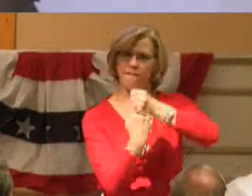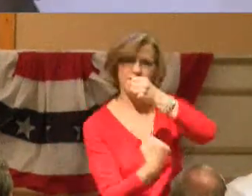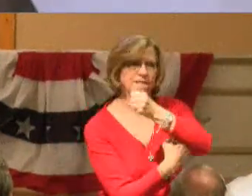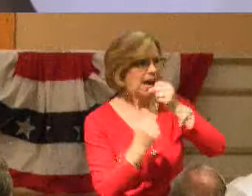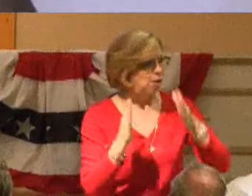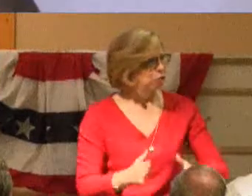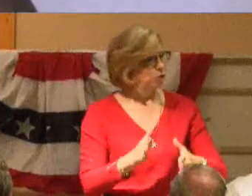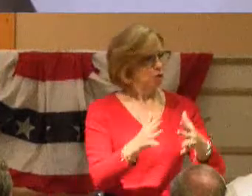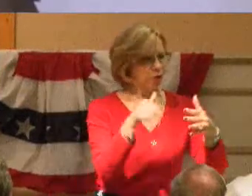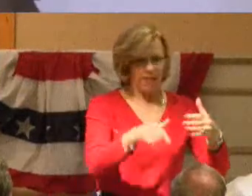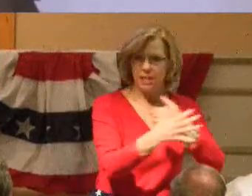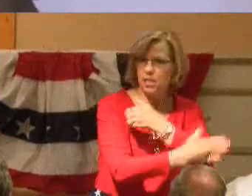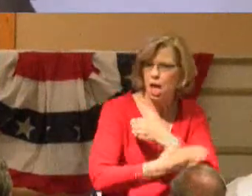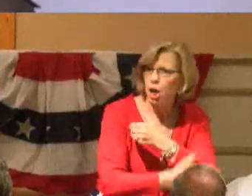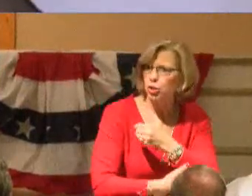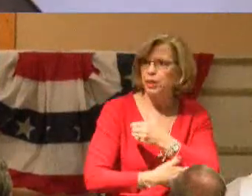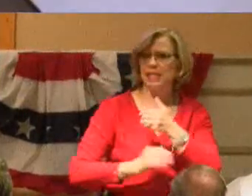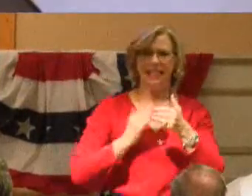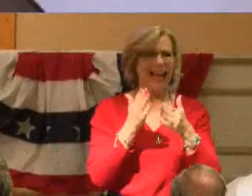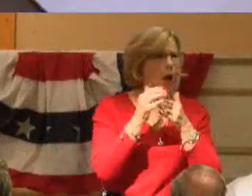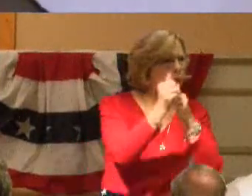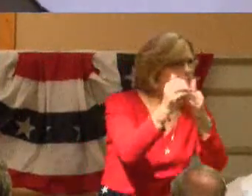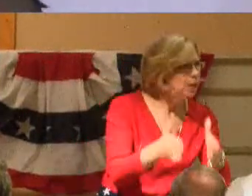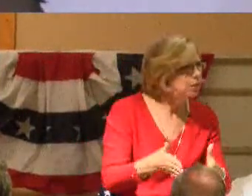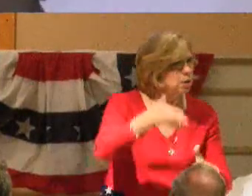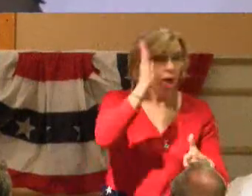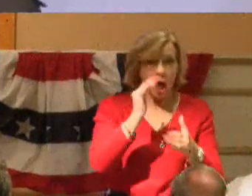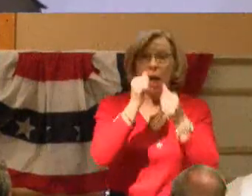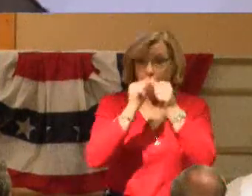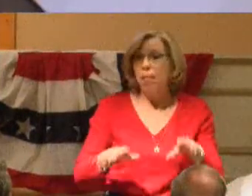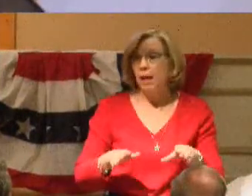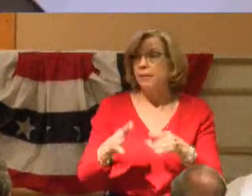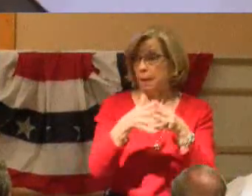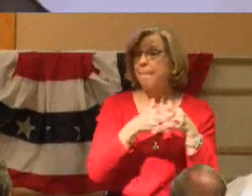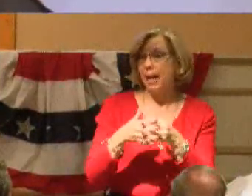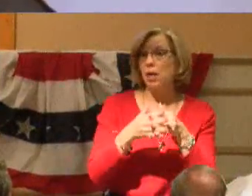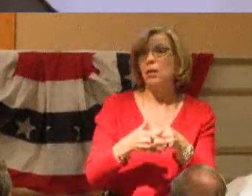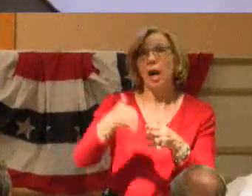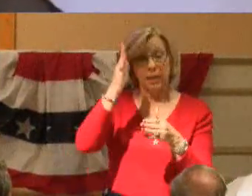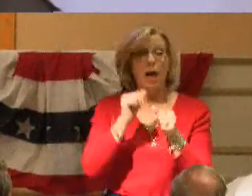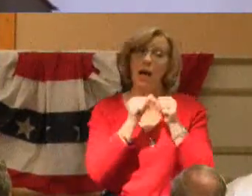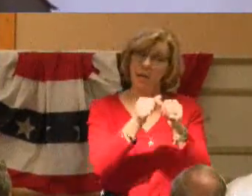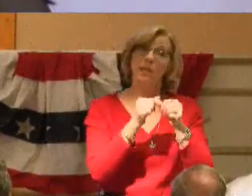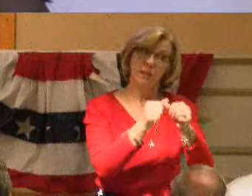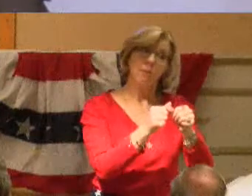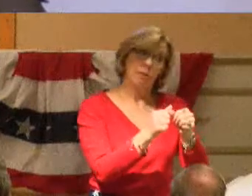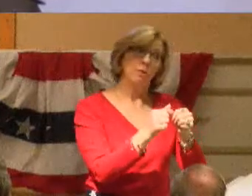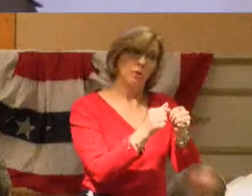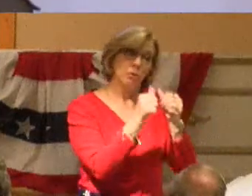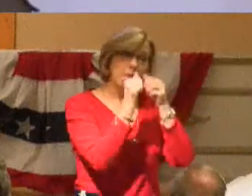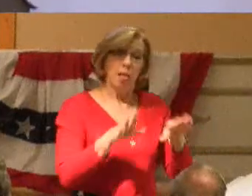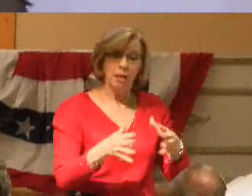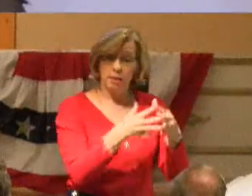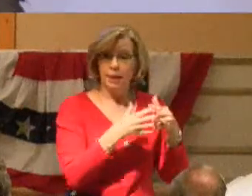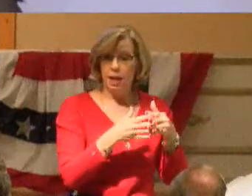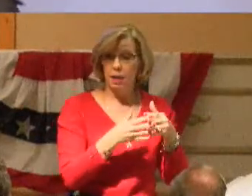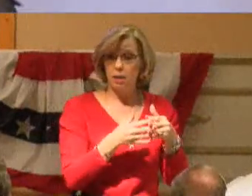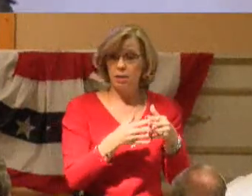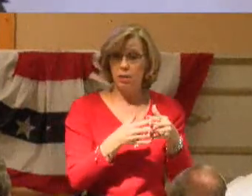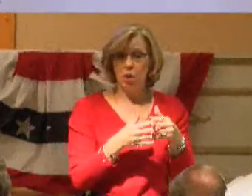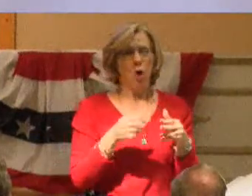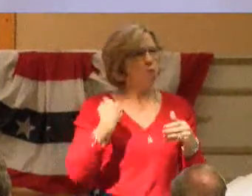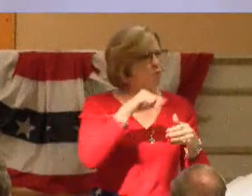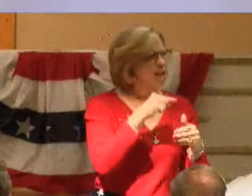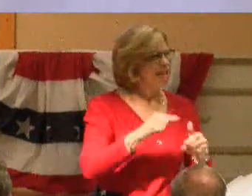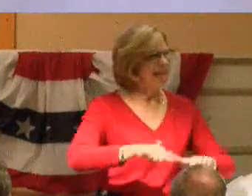our leaders. And God has blessed America. And He continues to bless America. And so we say we live